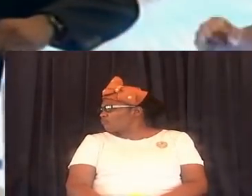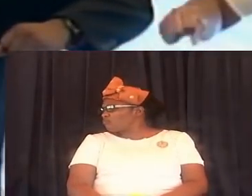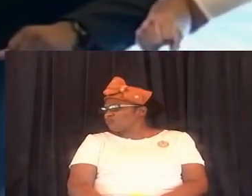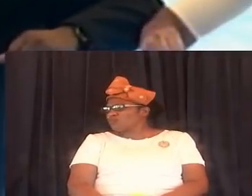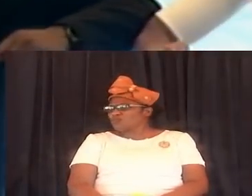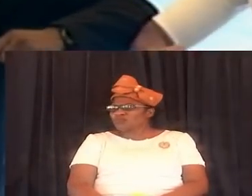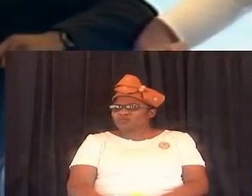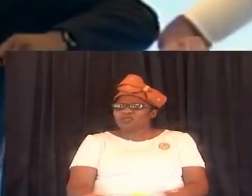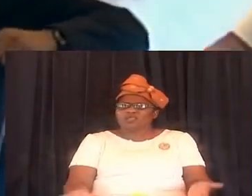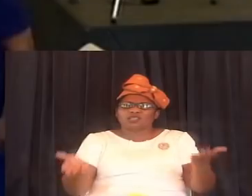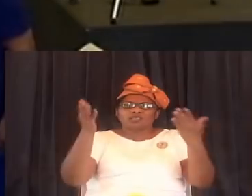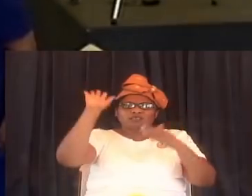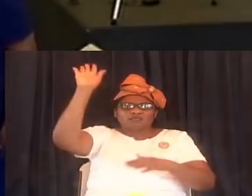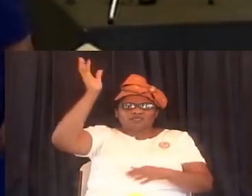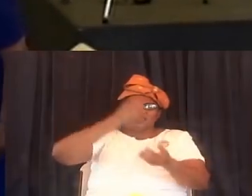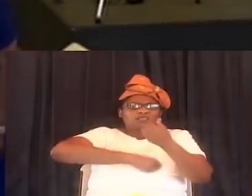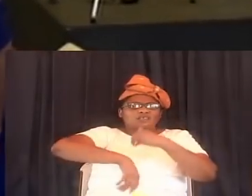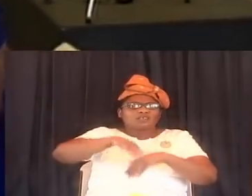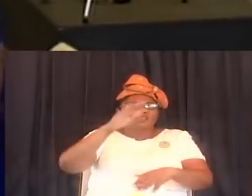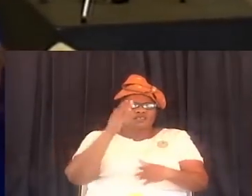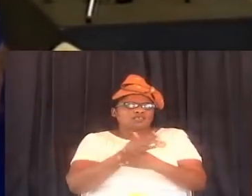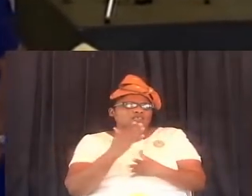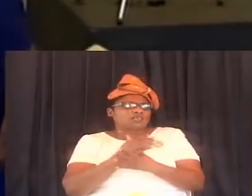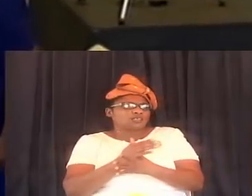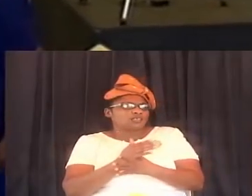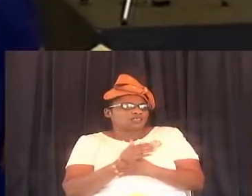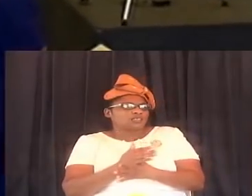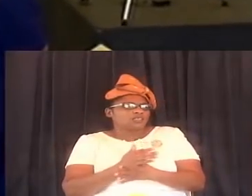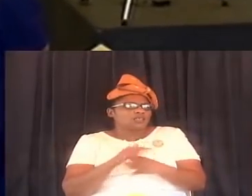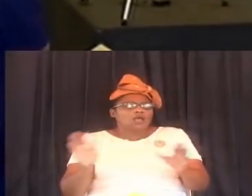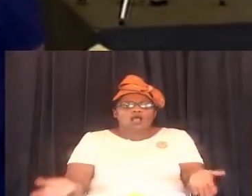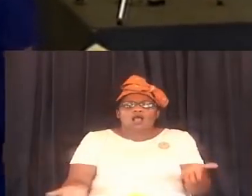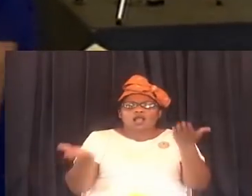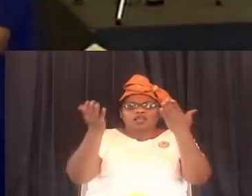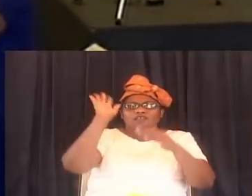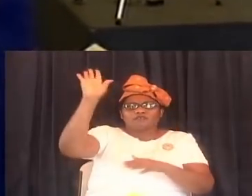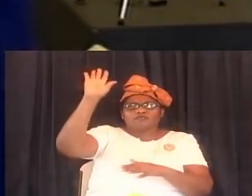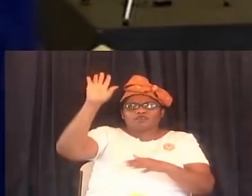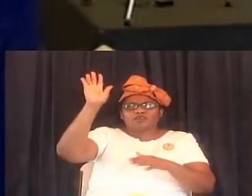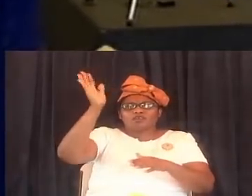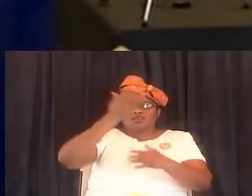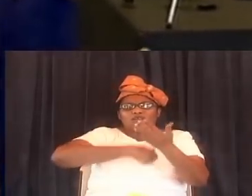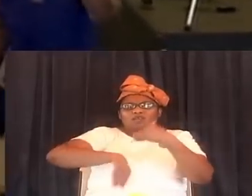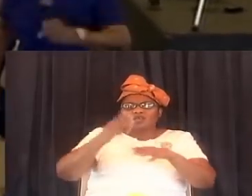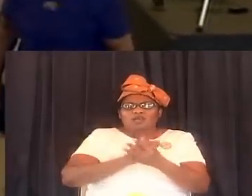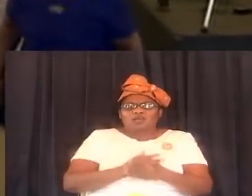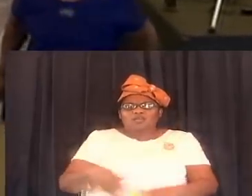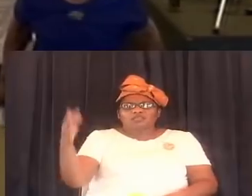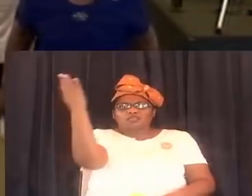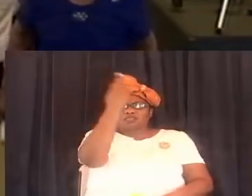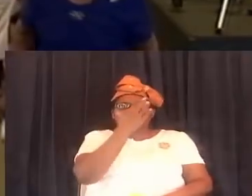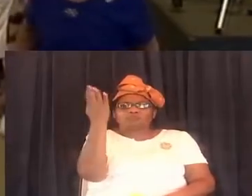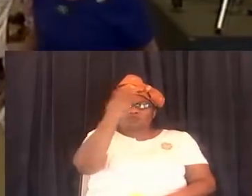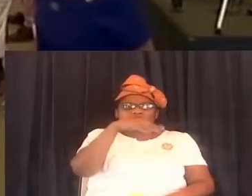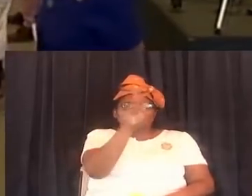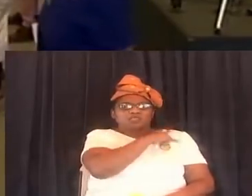Just to lift your hands. Come on, lift your hands up in the presence of the King here this